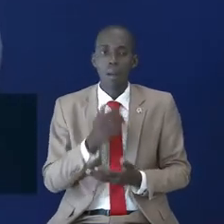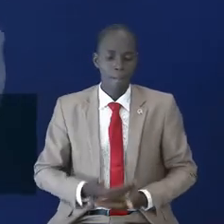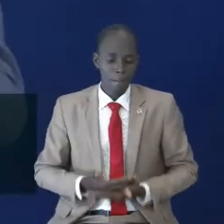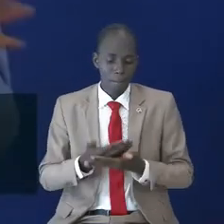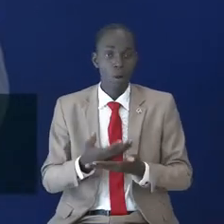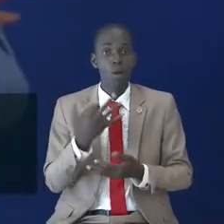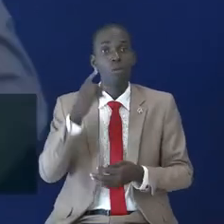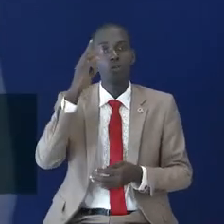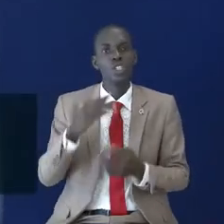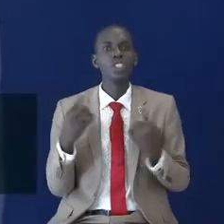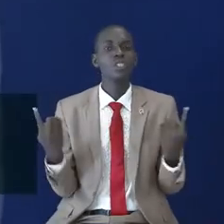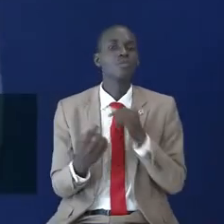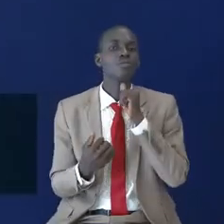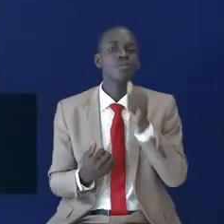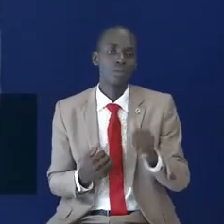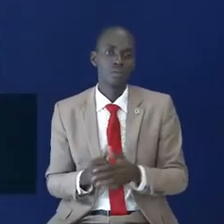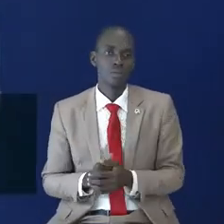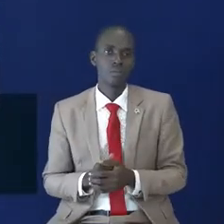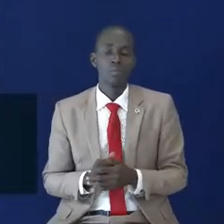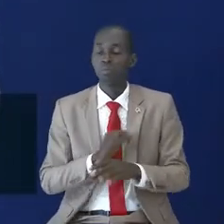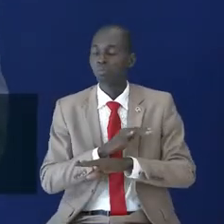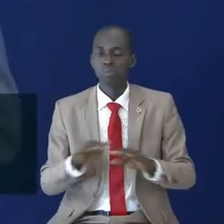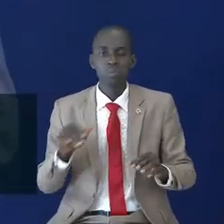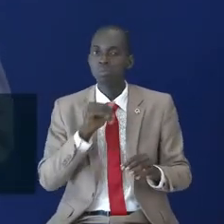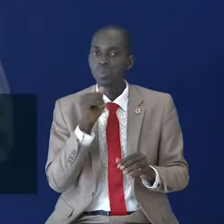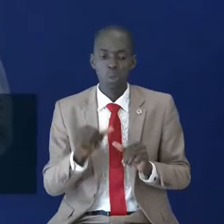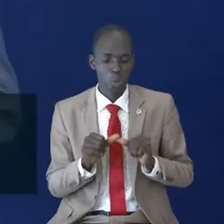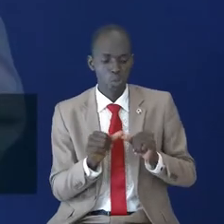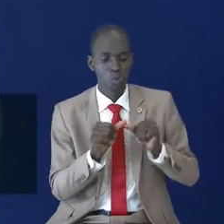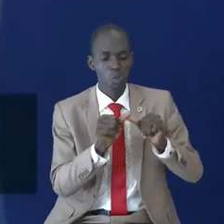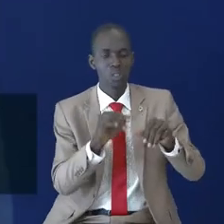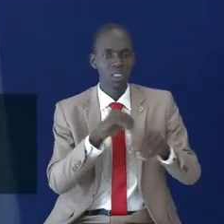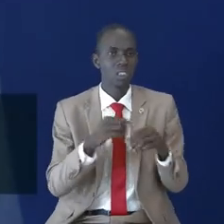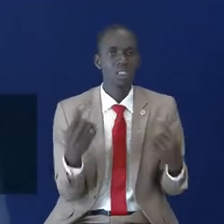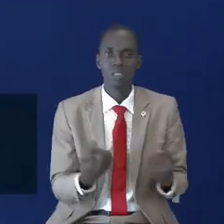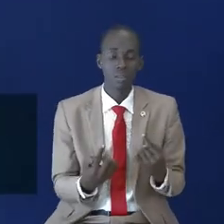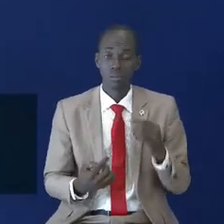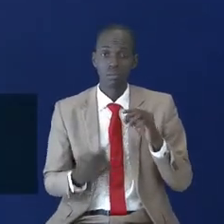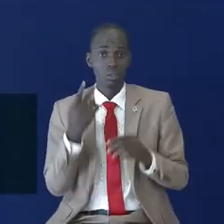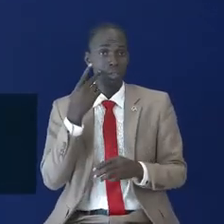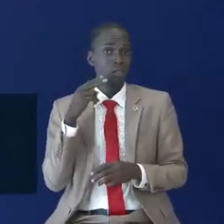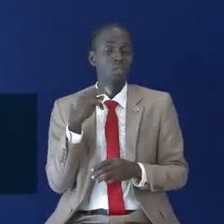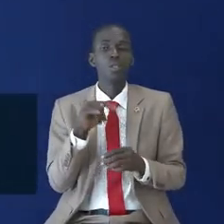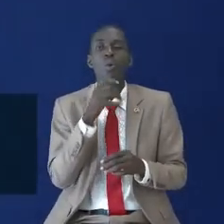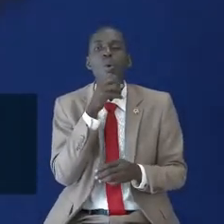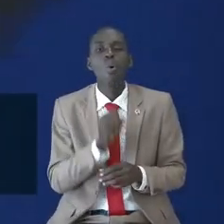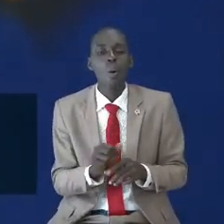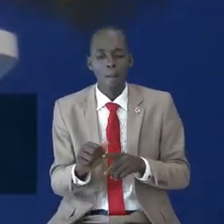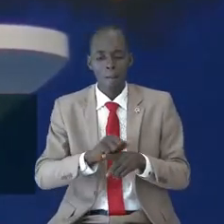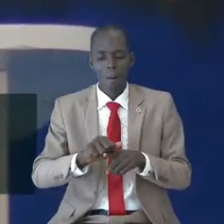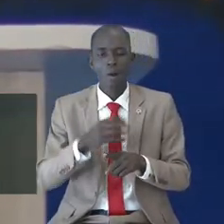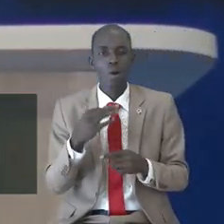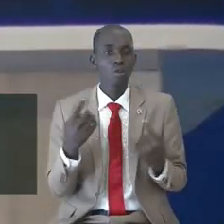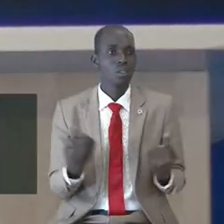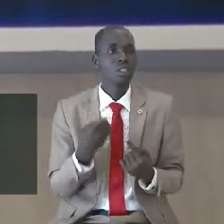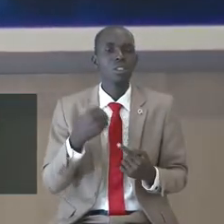God sinneth not. He does not continue to sin. The old practice of sin, the